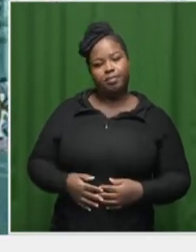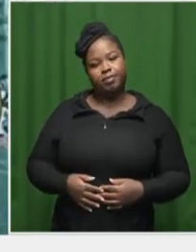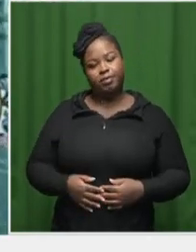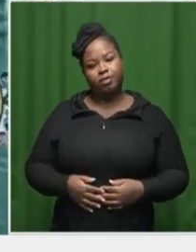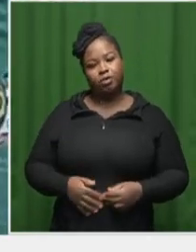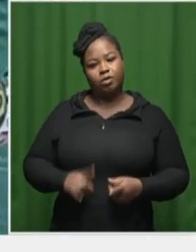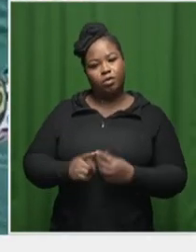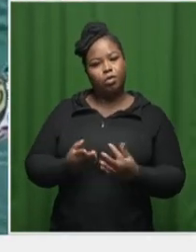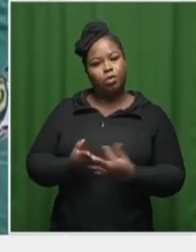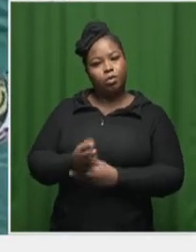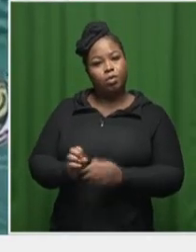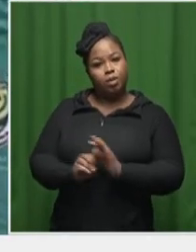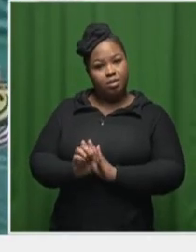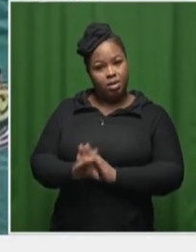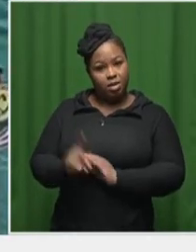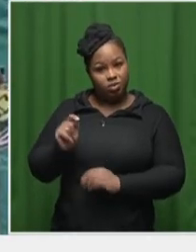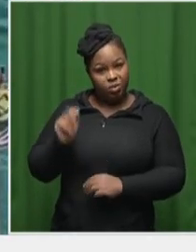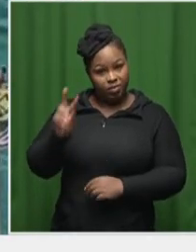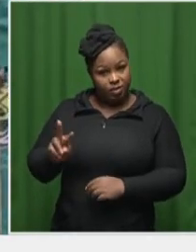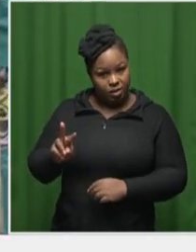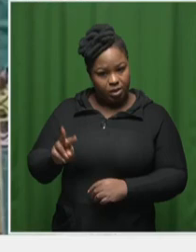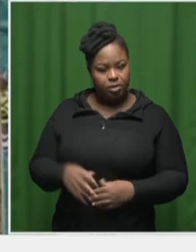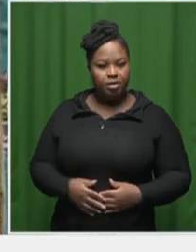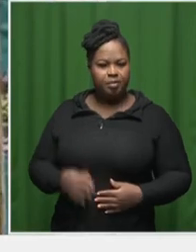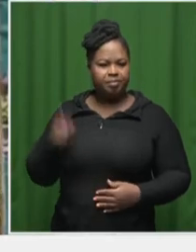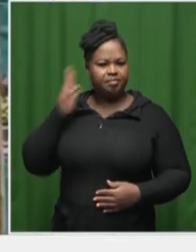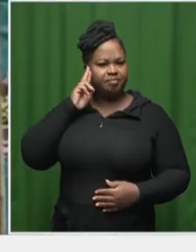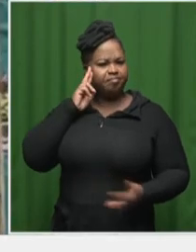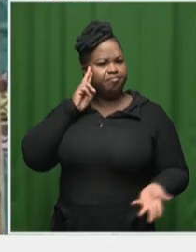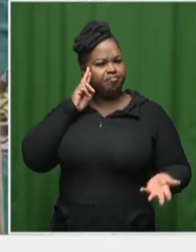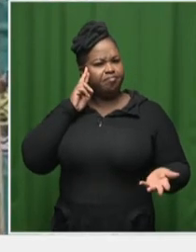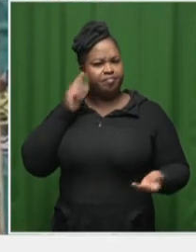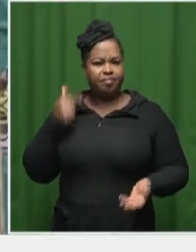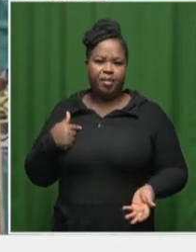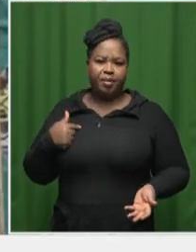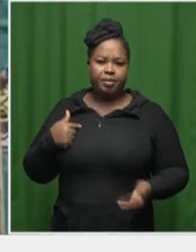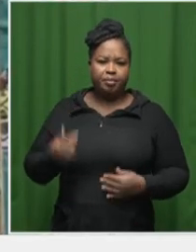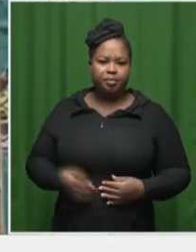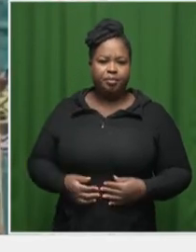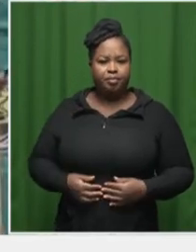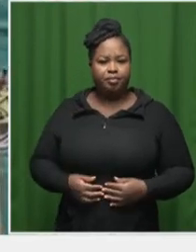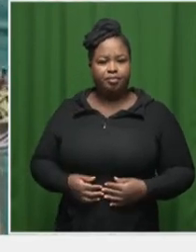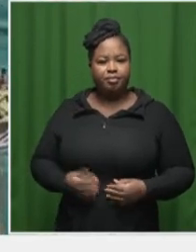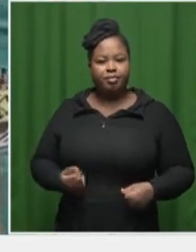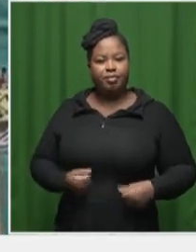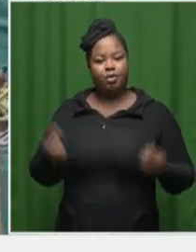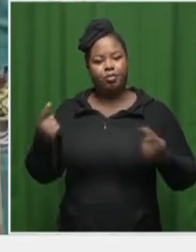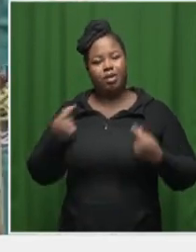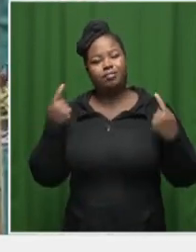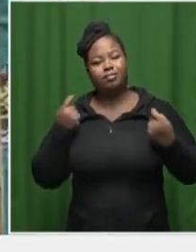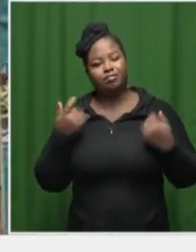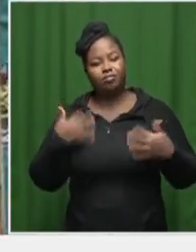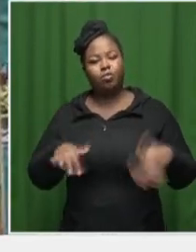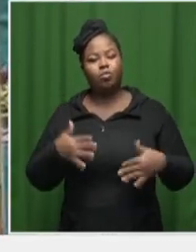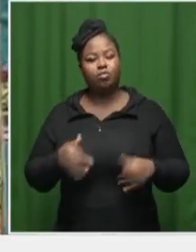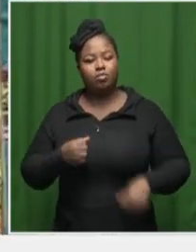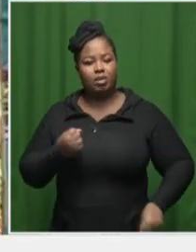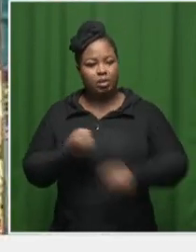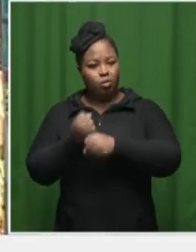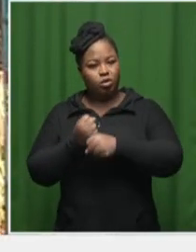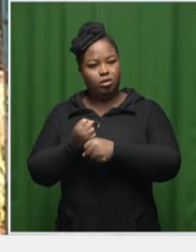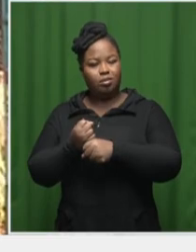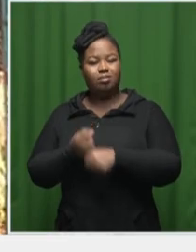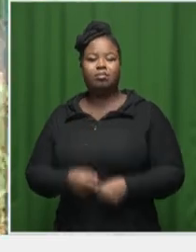via the media, via TV, remember I'm a fan of Comrades Marathon. I watch Comrades